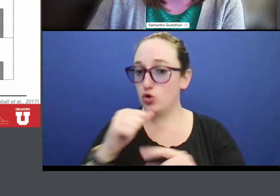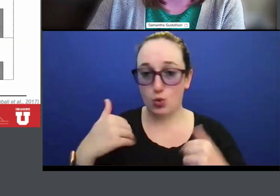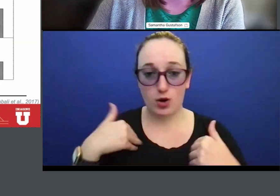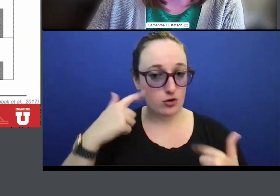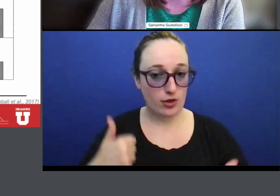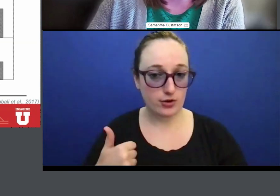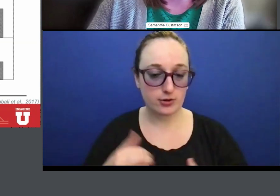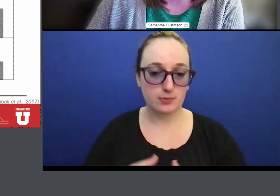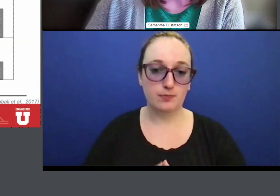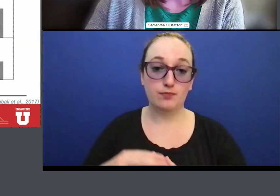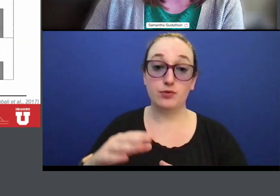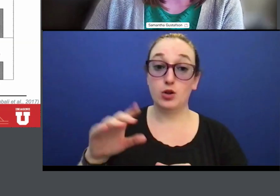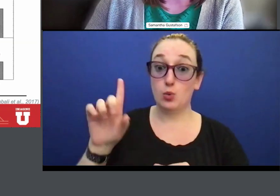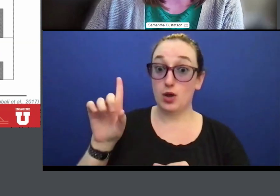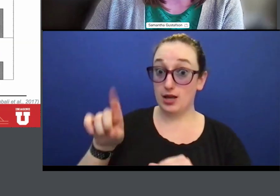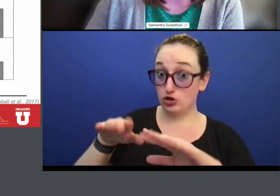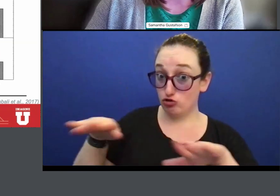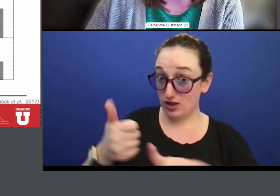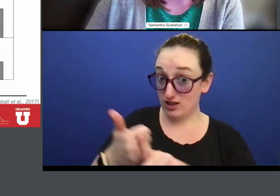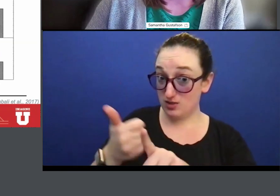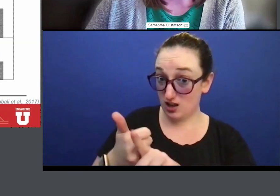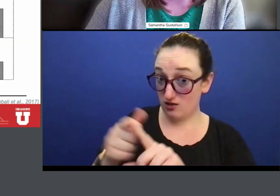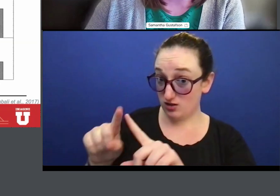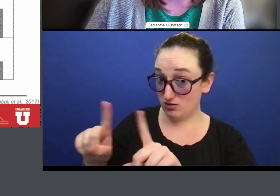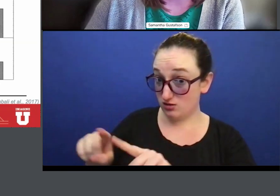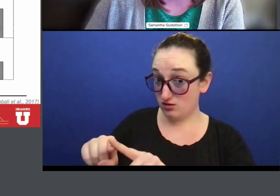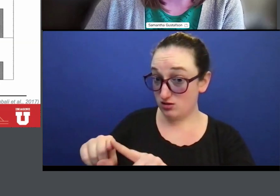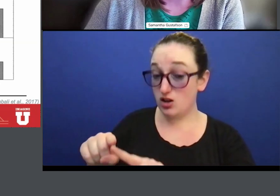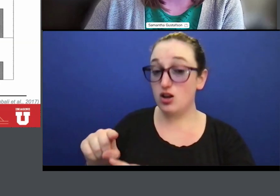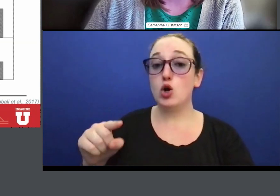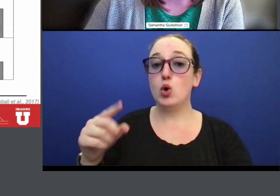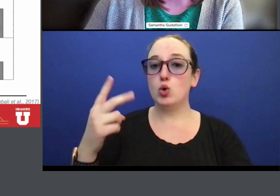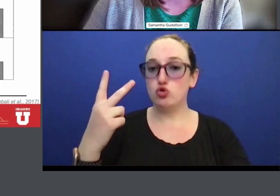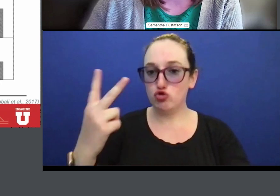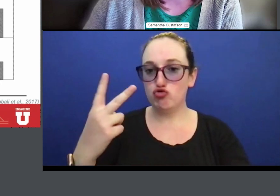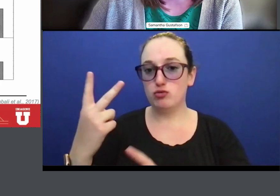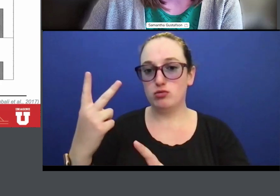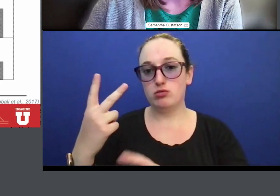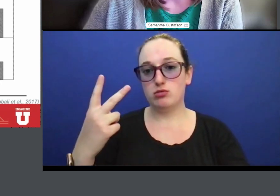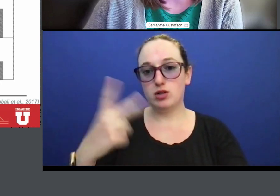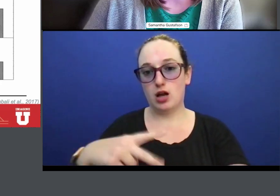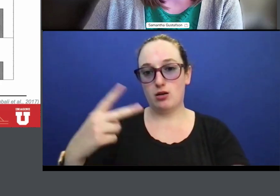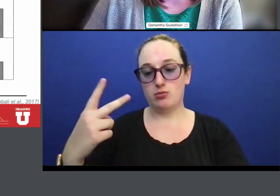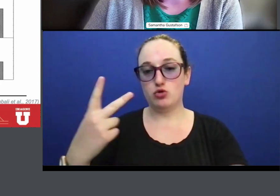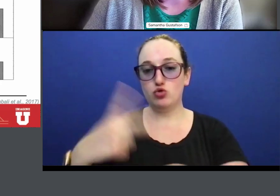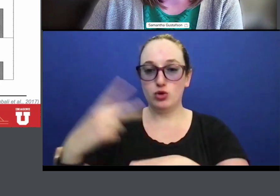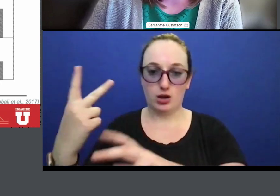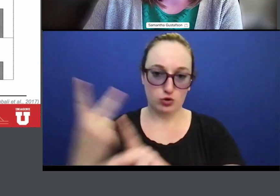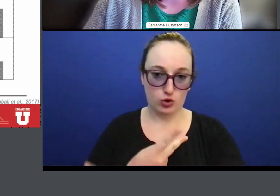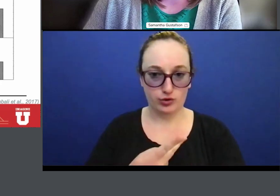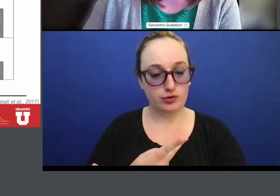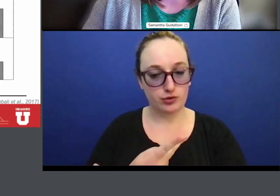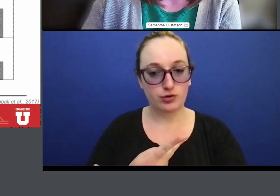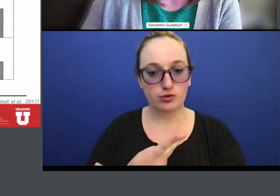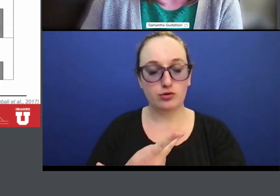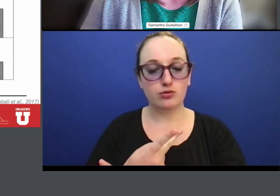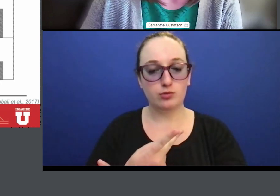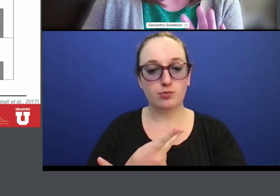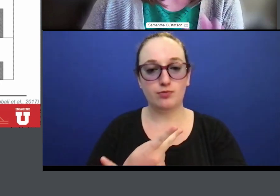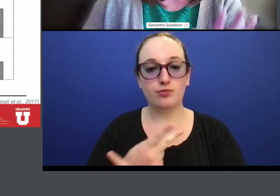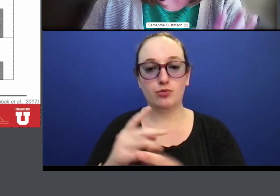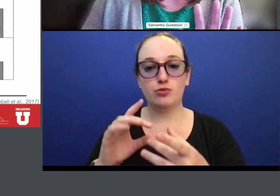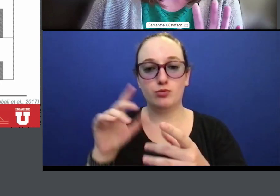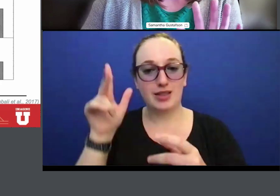children themselves, we see that they themselves report 2 times more fatigue than their peers without hearing loss.